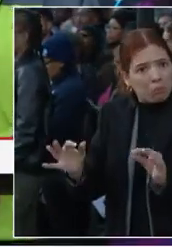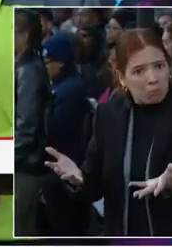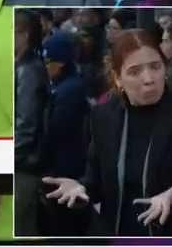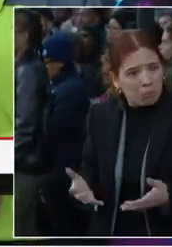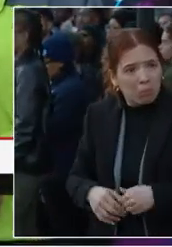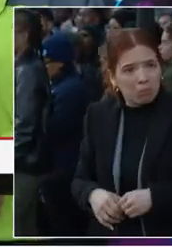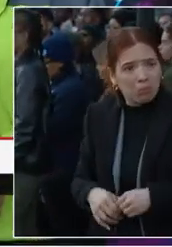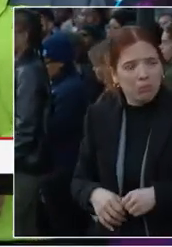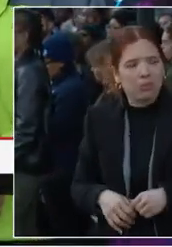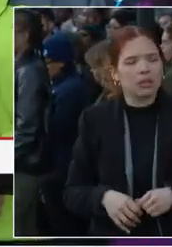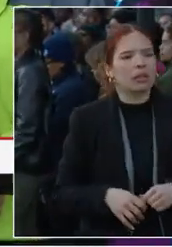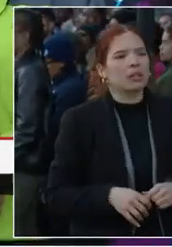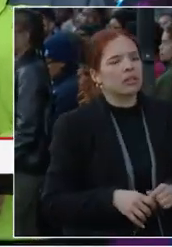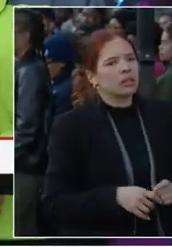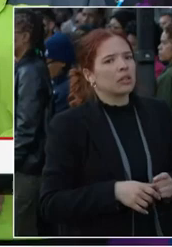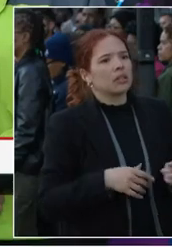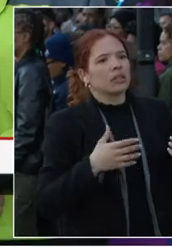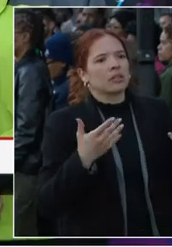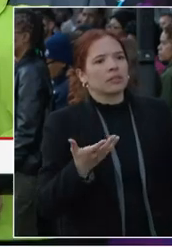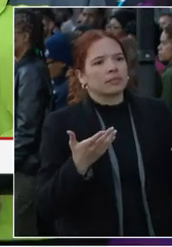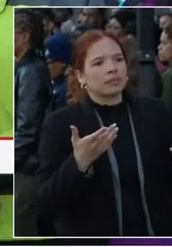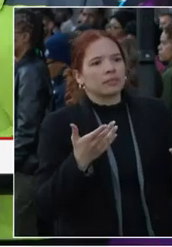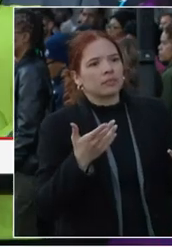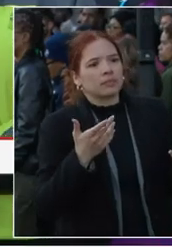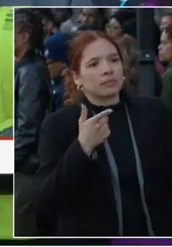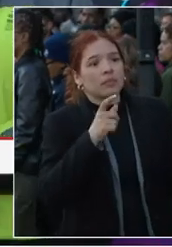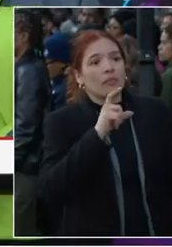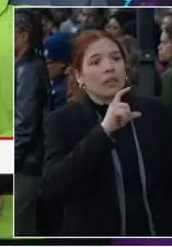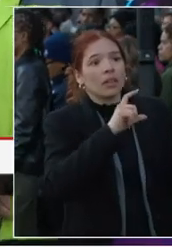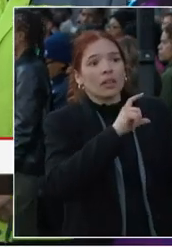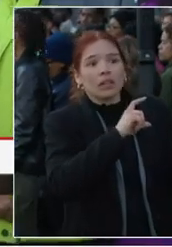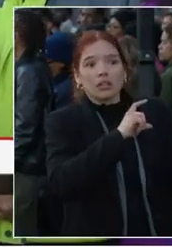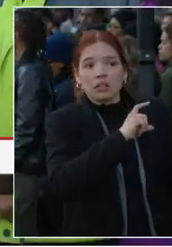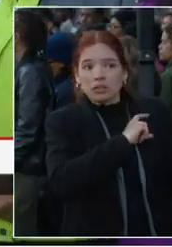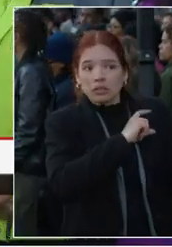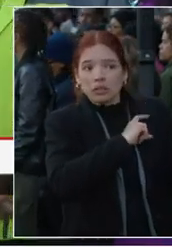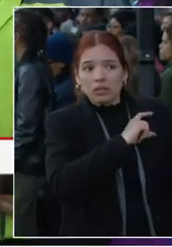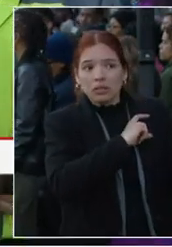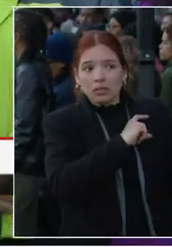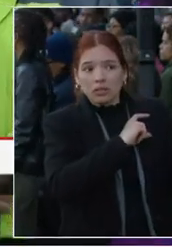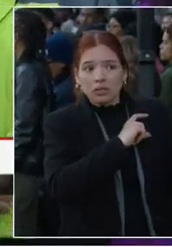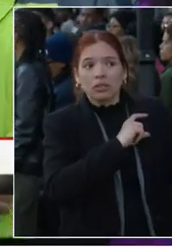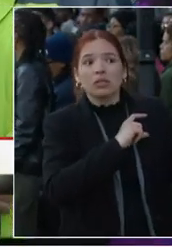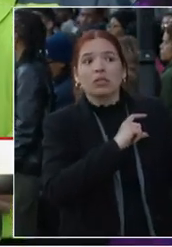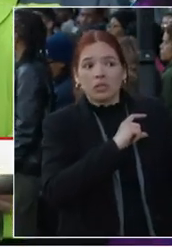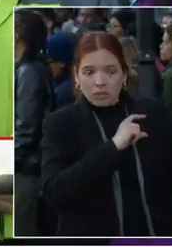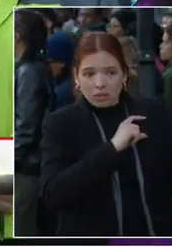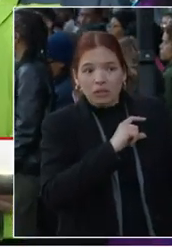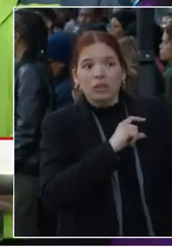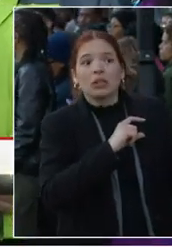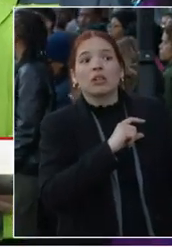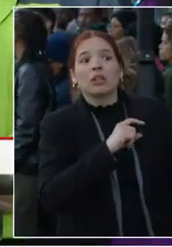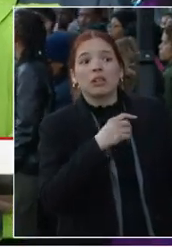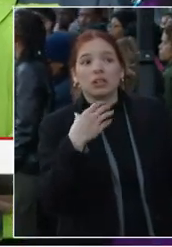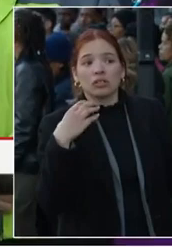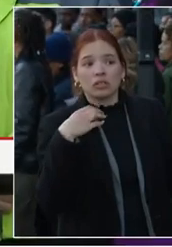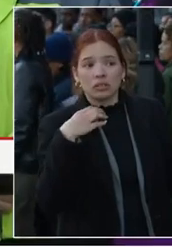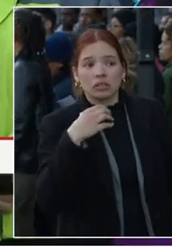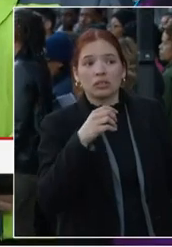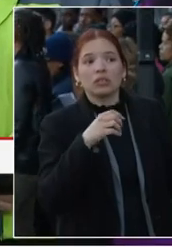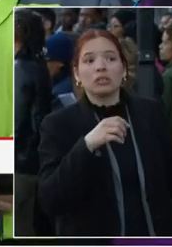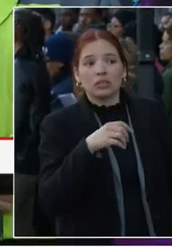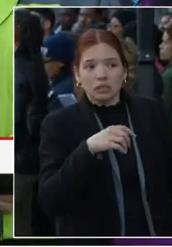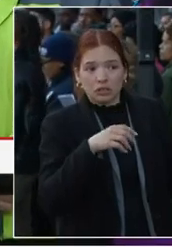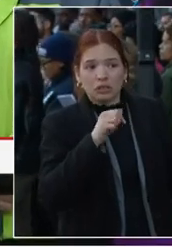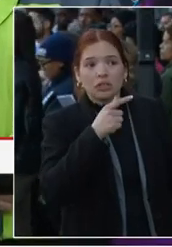The sergeant facing charges for the Antoine case? Yeah, I mean, obviously, it's a situation where we have a loss of